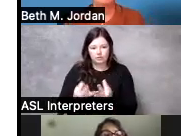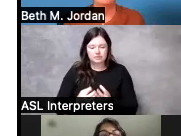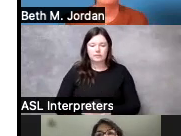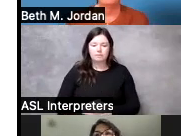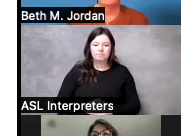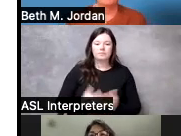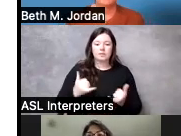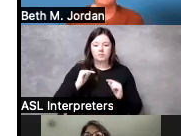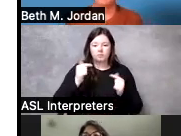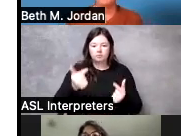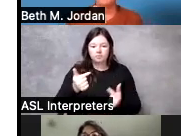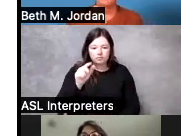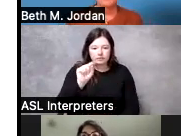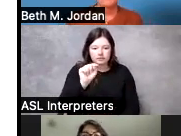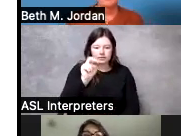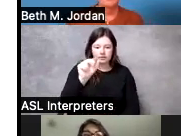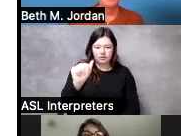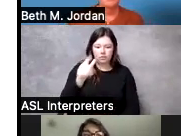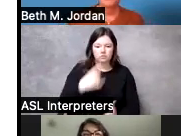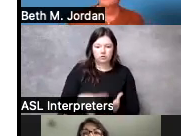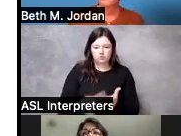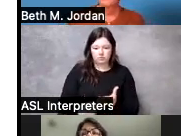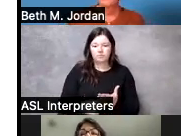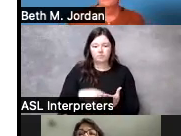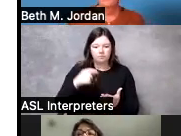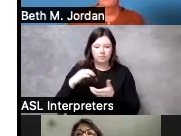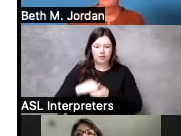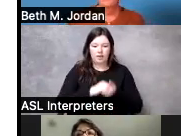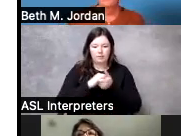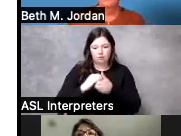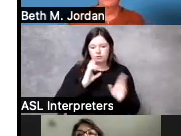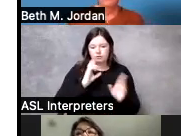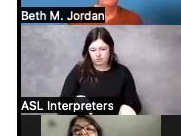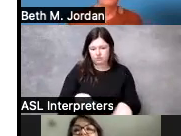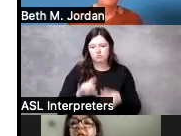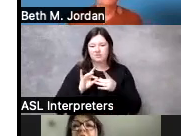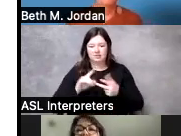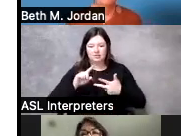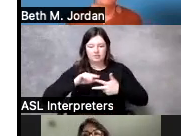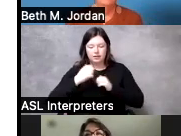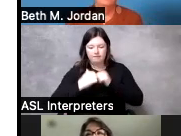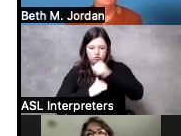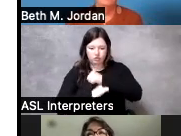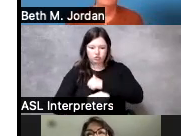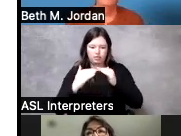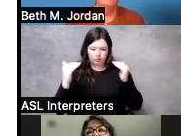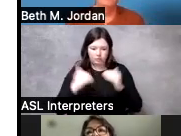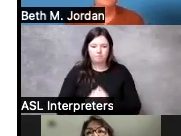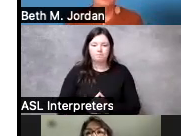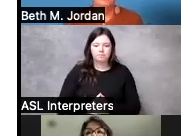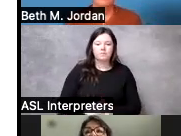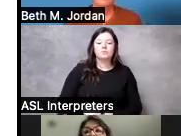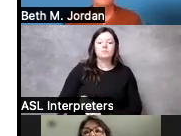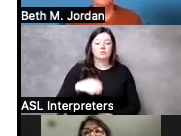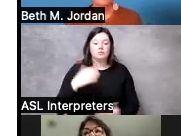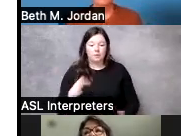about the collaborative response at the infrastructure level. So Beth just shared the philosophical framework guiding